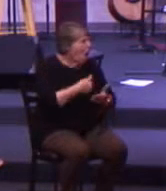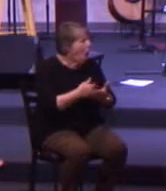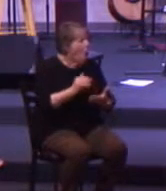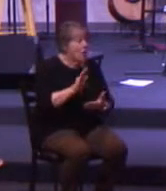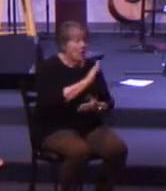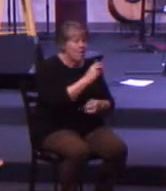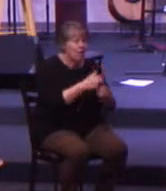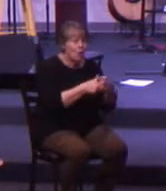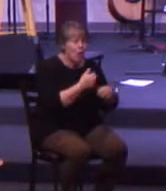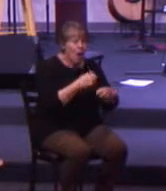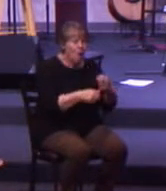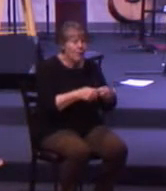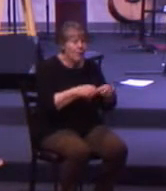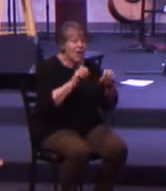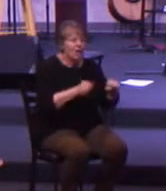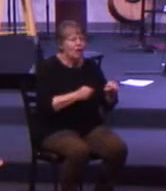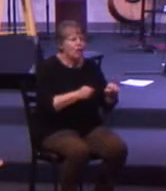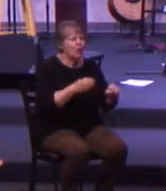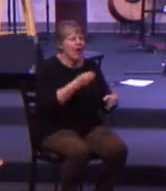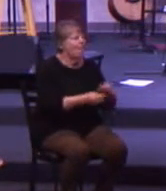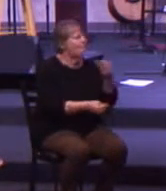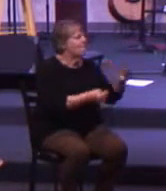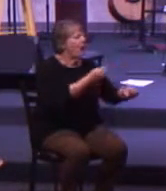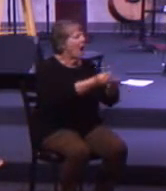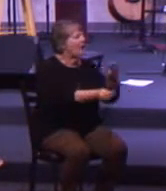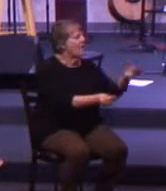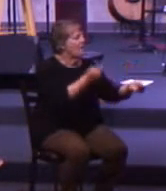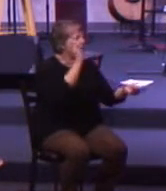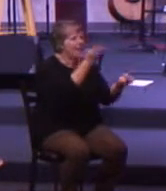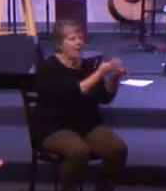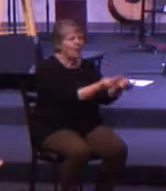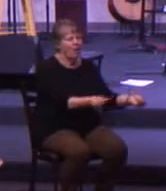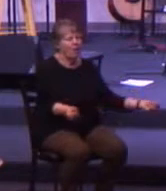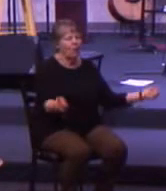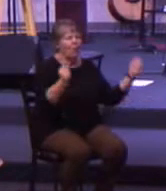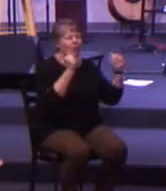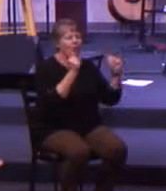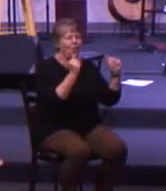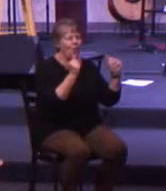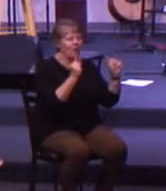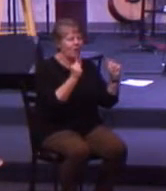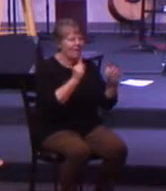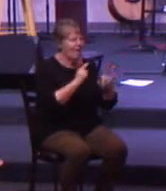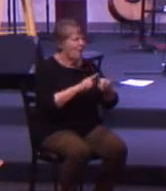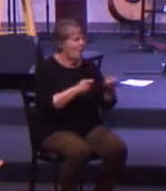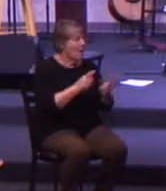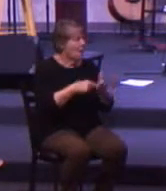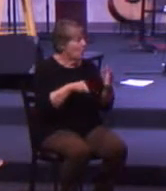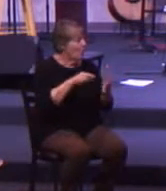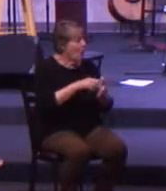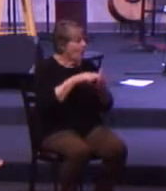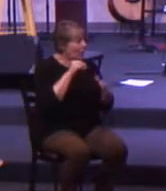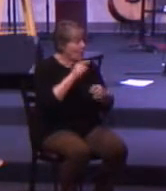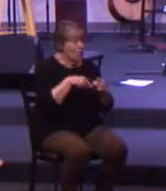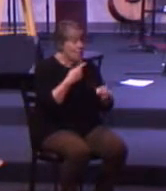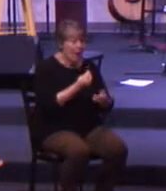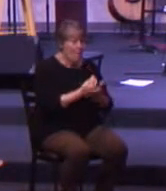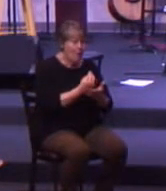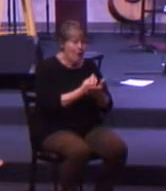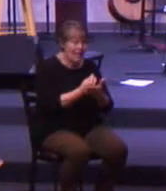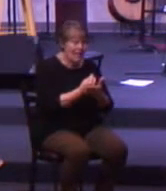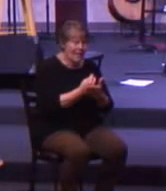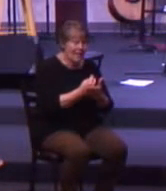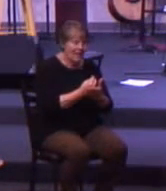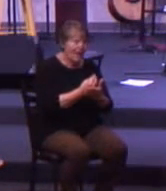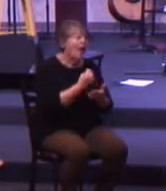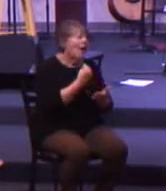bought away. You can purchase your problems away. But the thing that we learn about money is money's actually a really,